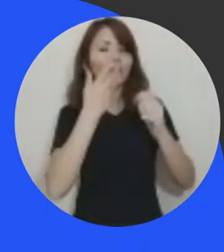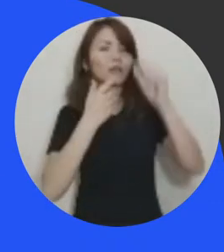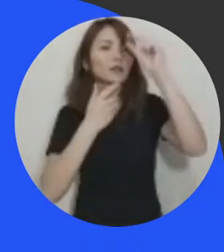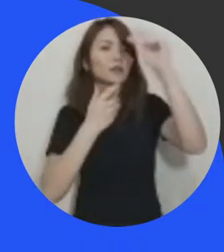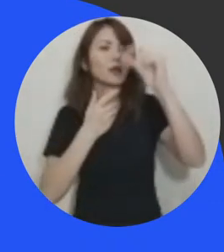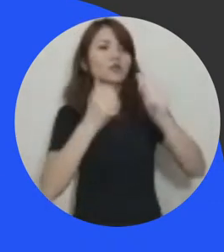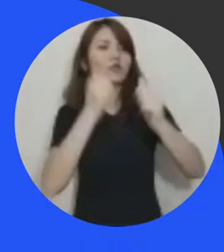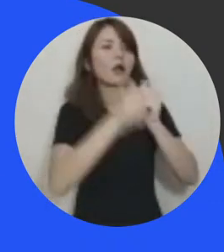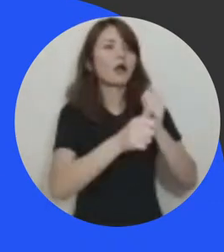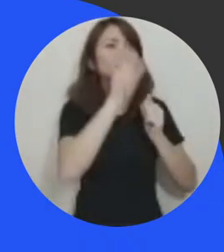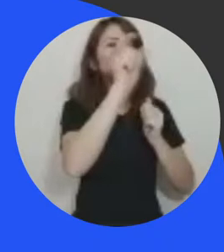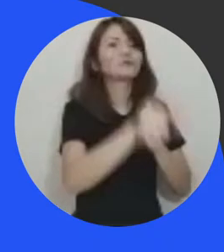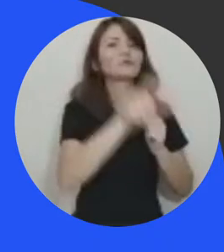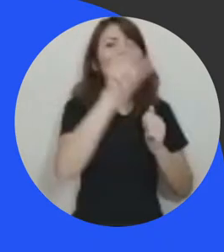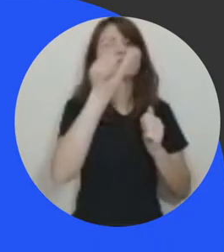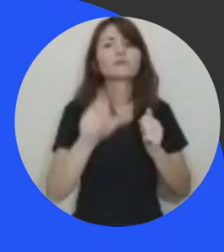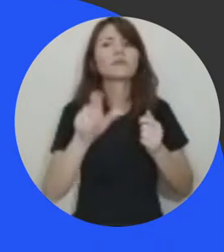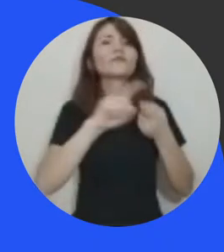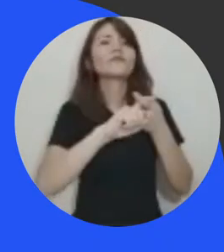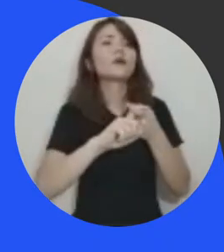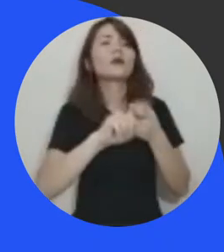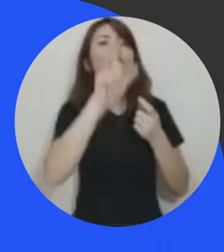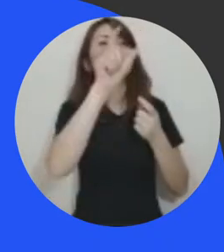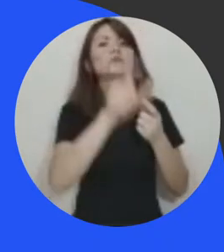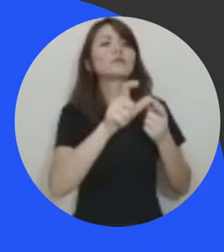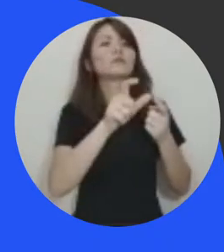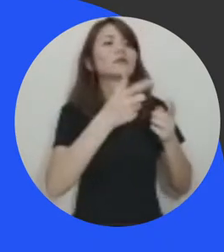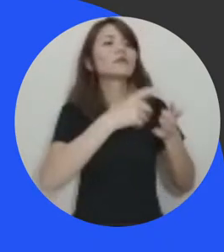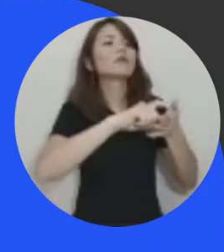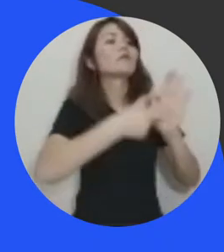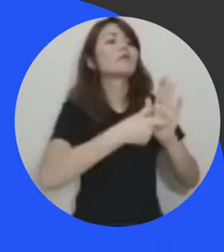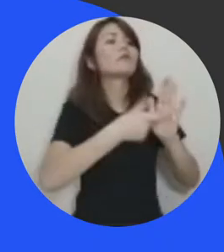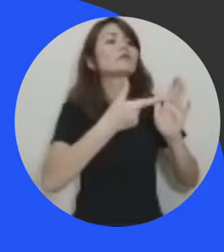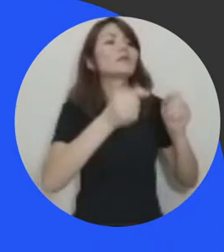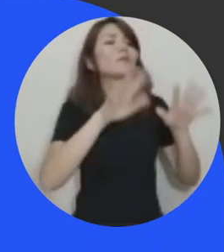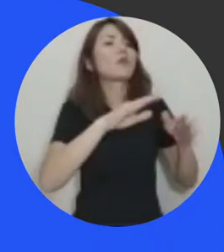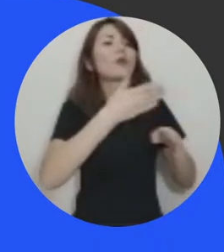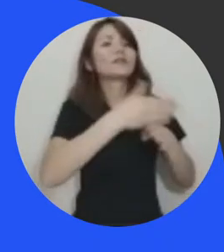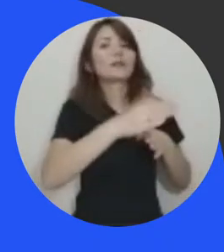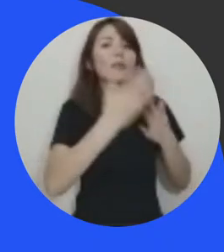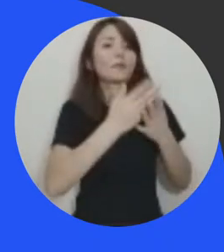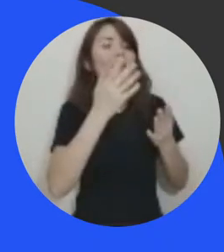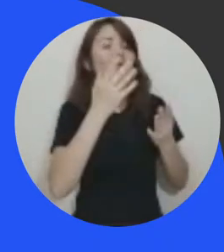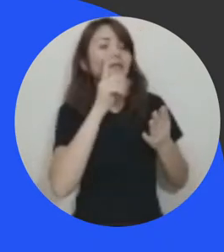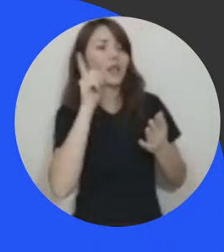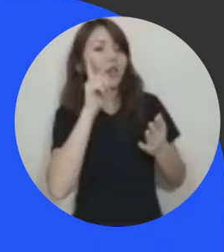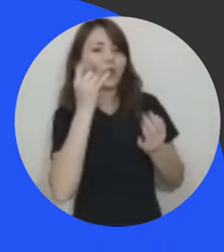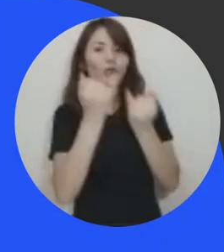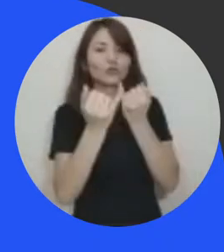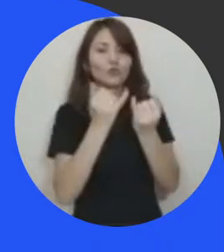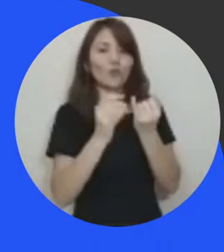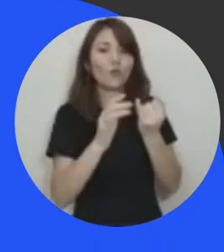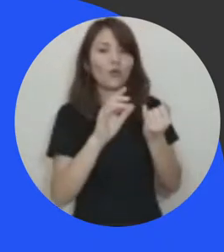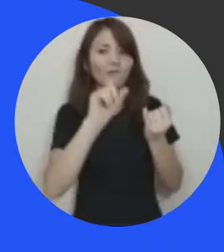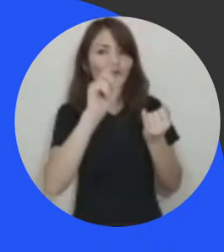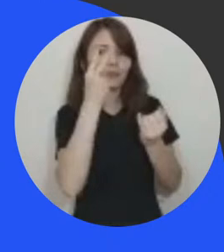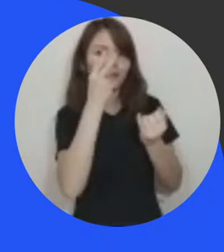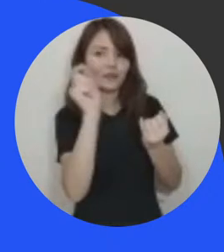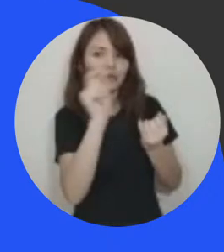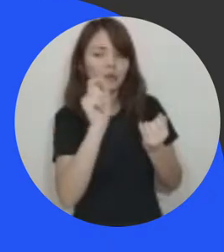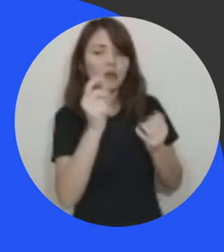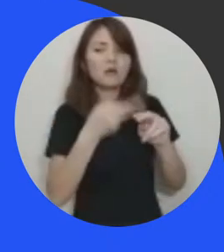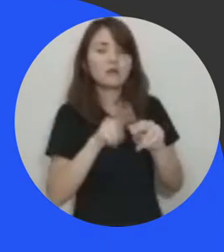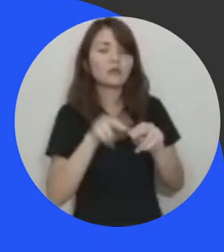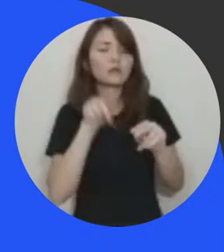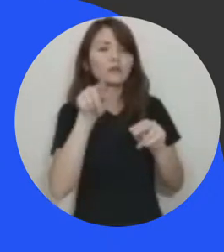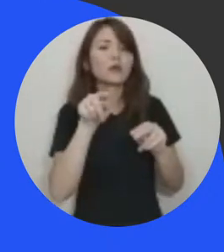on. And then these sort of green or yellow markers are when a COVID-19 test has flagged positive for